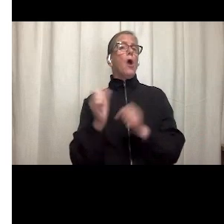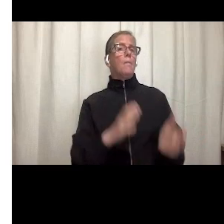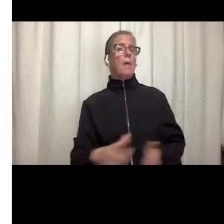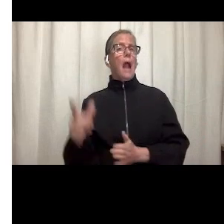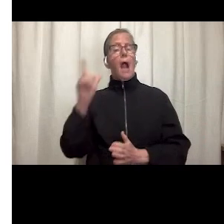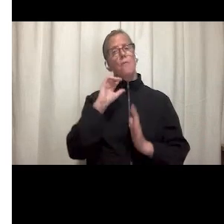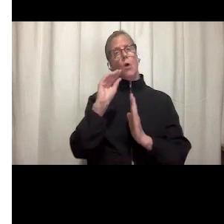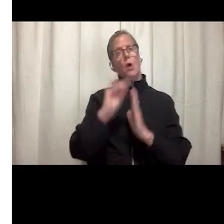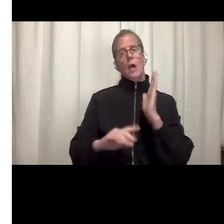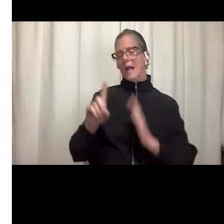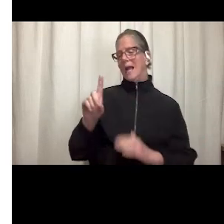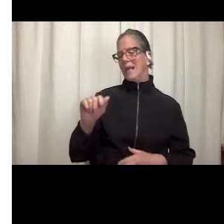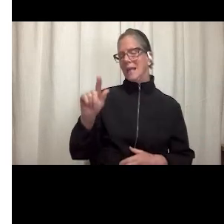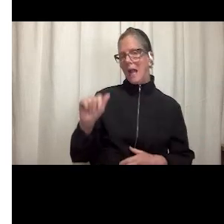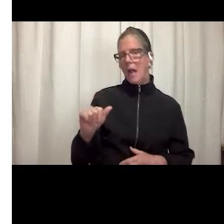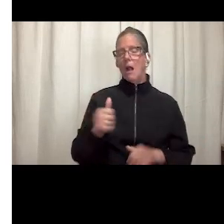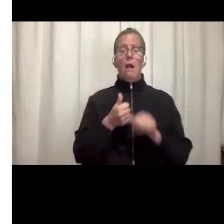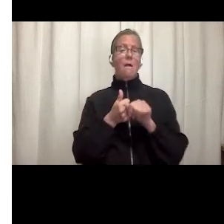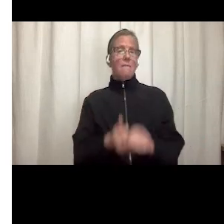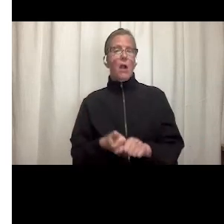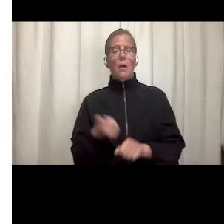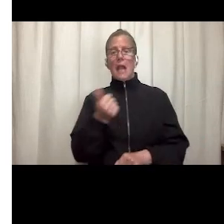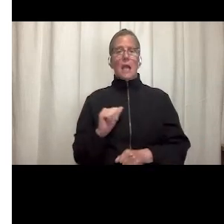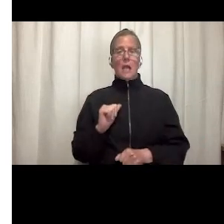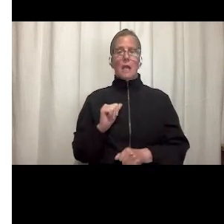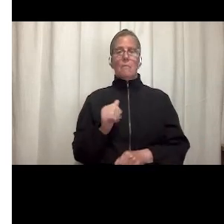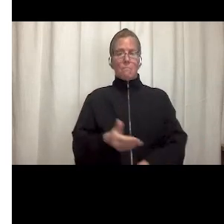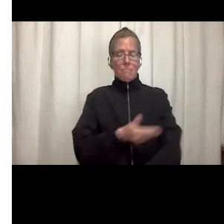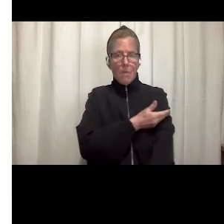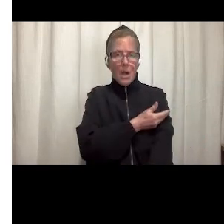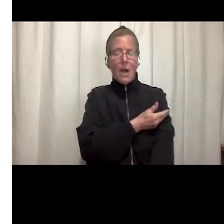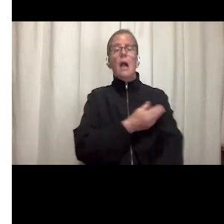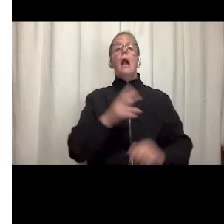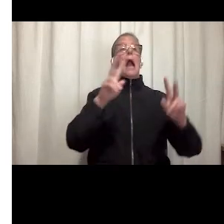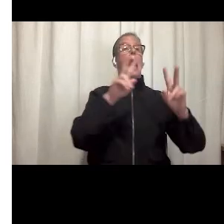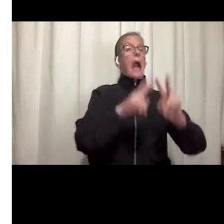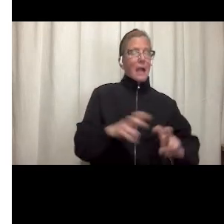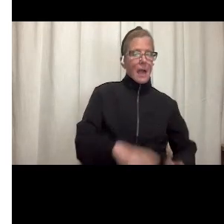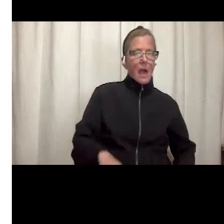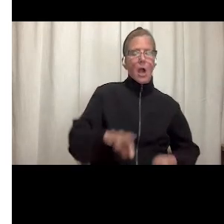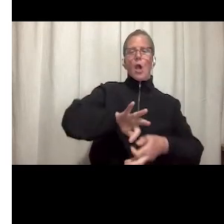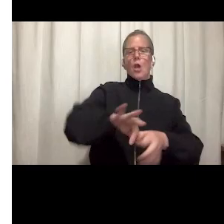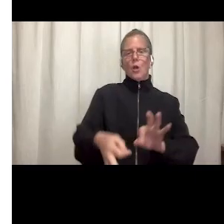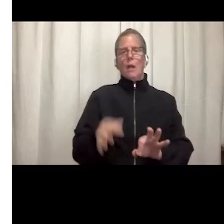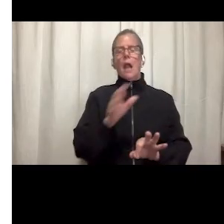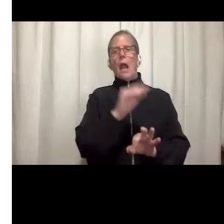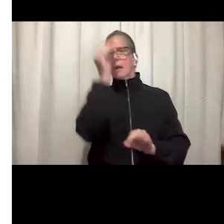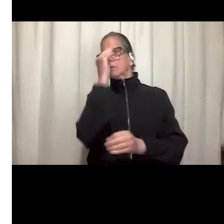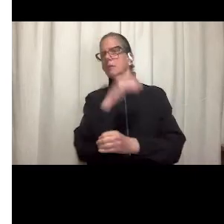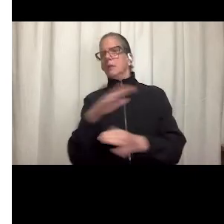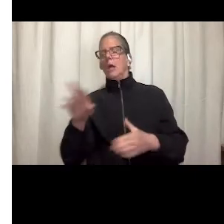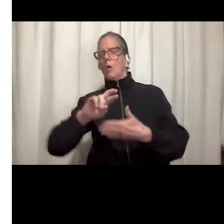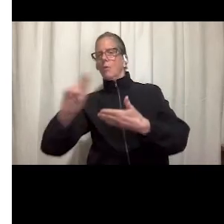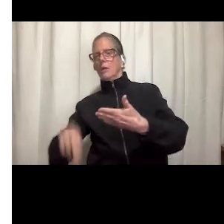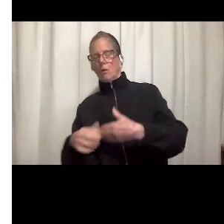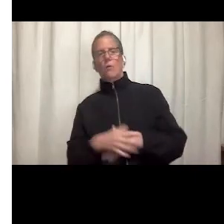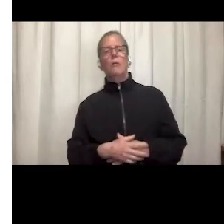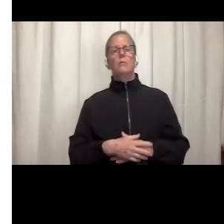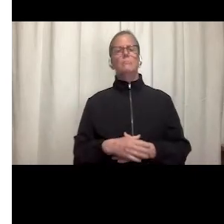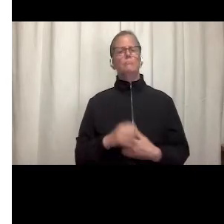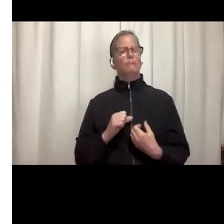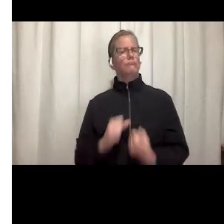progress, and analysis, interpretation, and sharing results. A solid evaluation plan